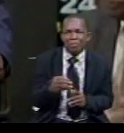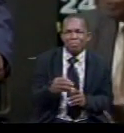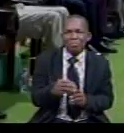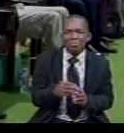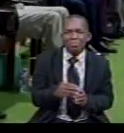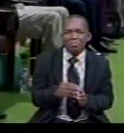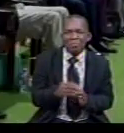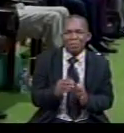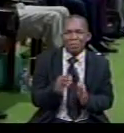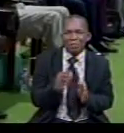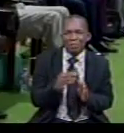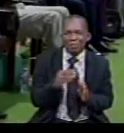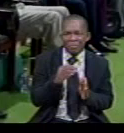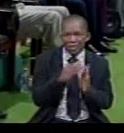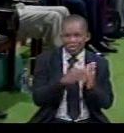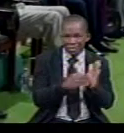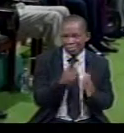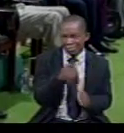welcome.